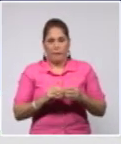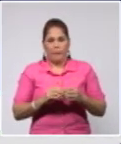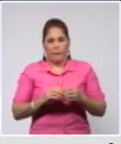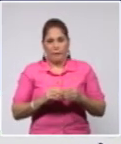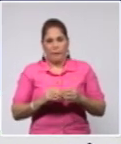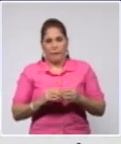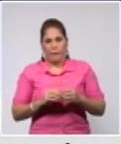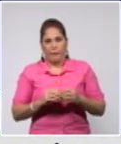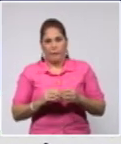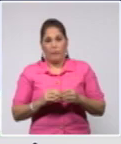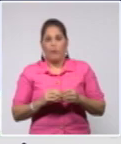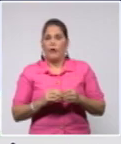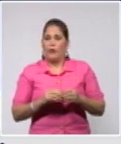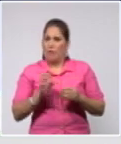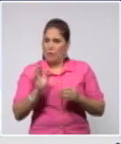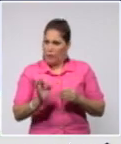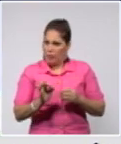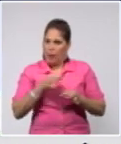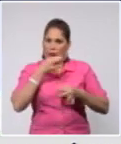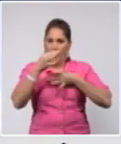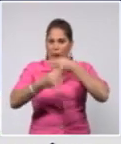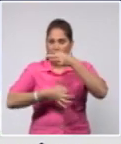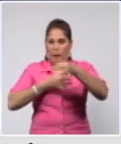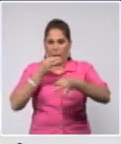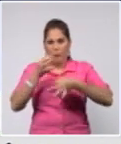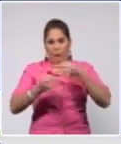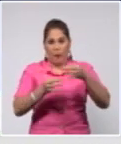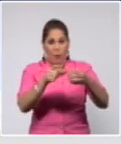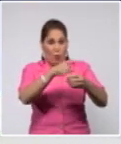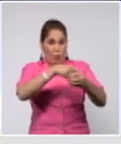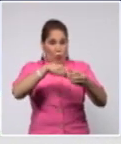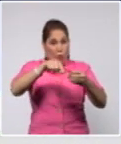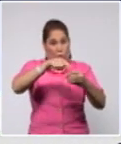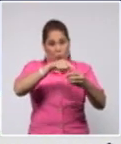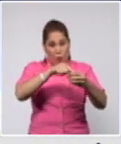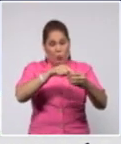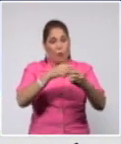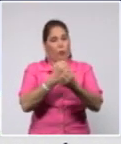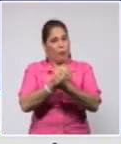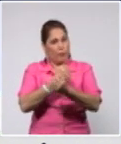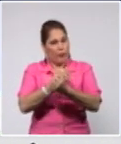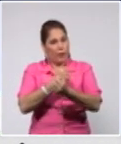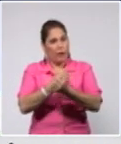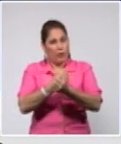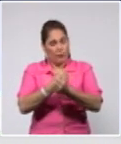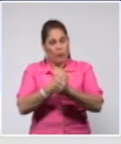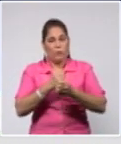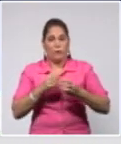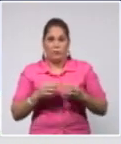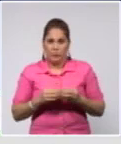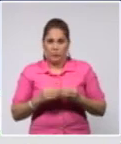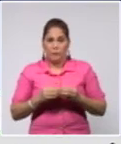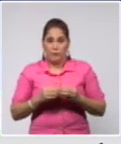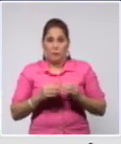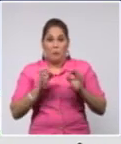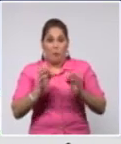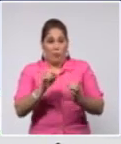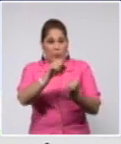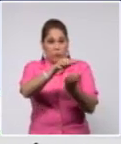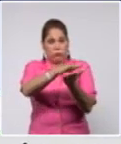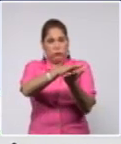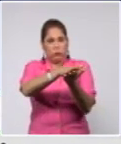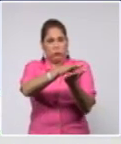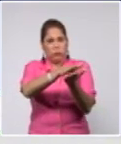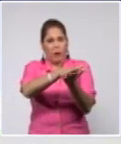had contact with someone who had previously tested positive for the virus. This is the group at highest risk